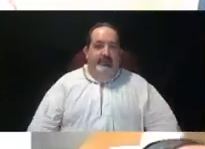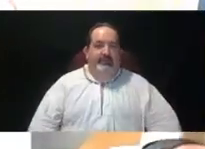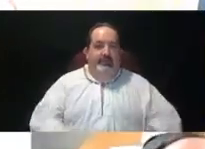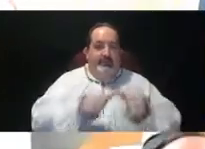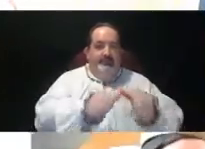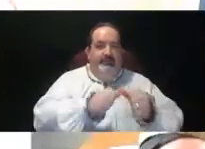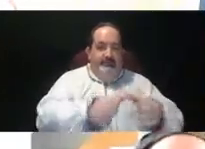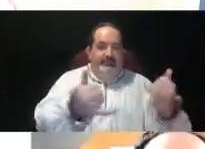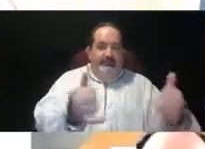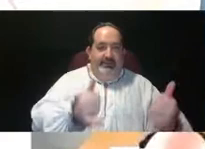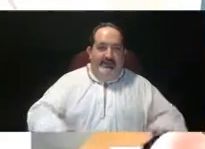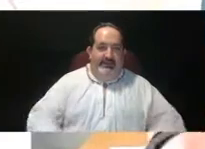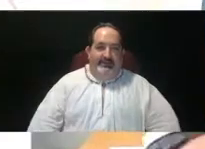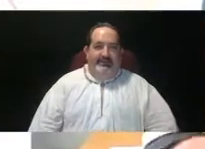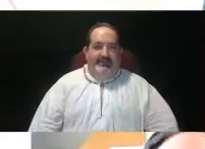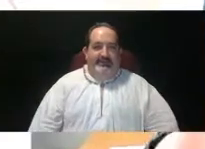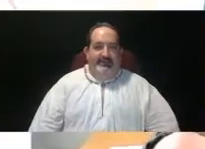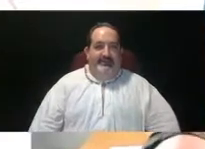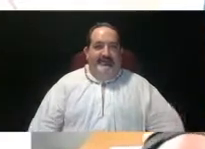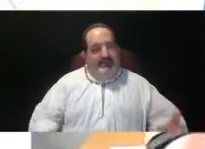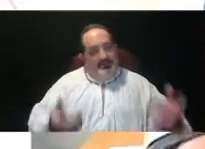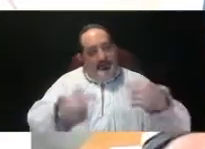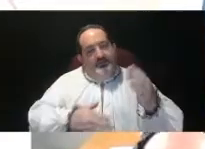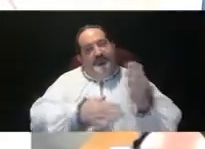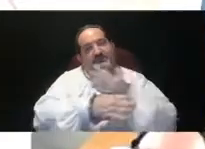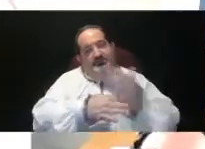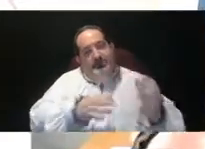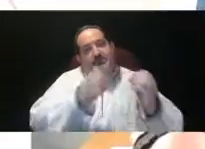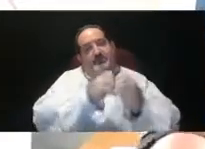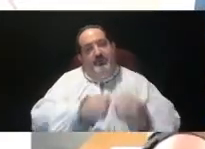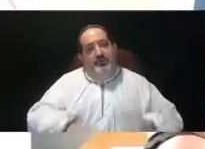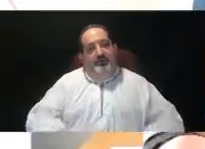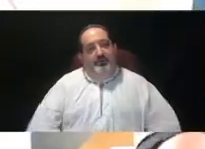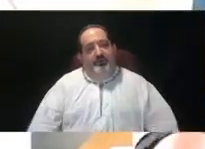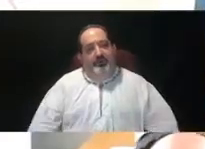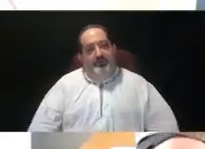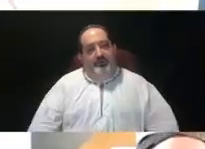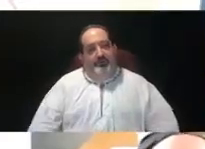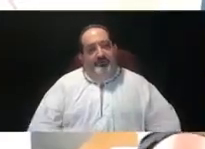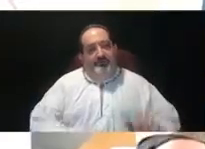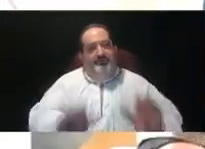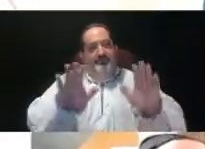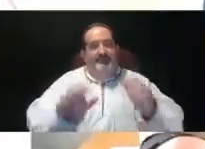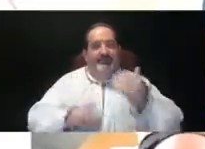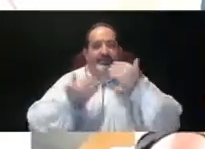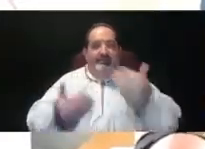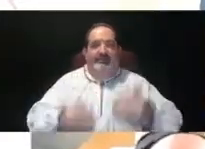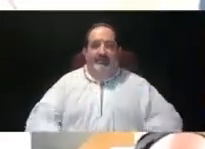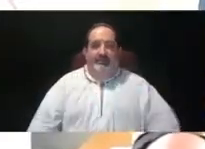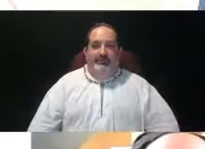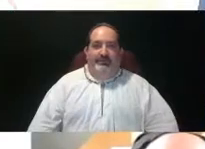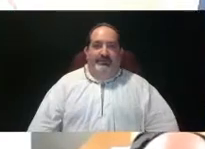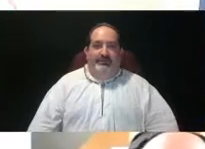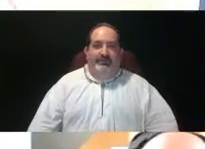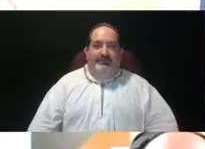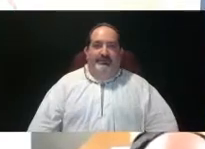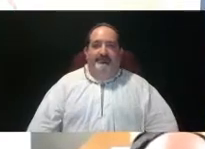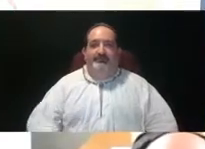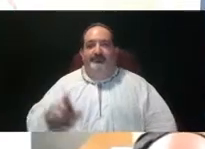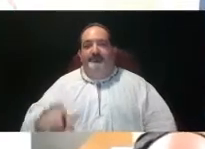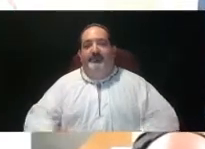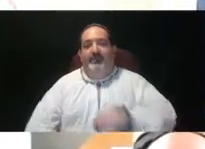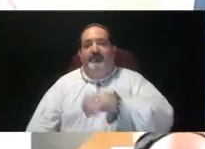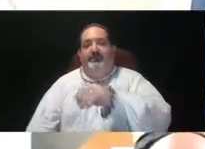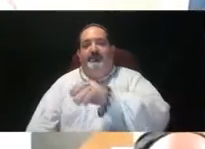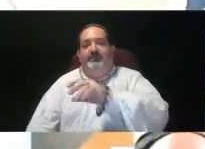Keep playing. Come out, share more. We love it. You're doing great. Thank you. And